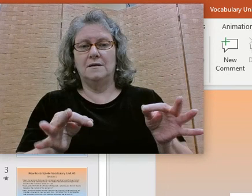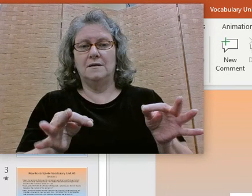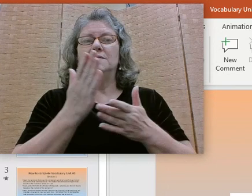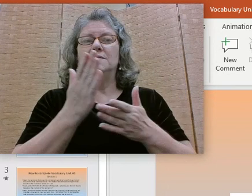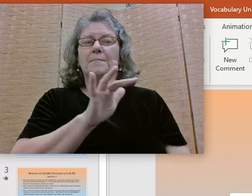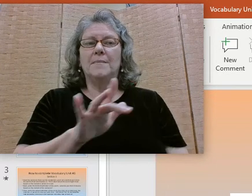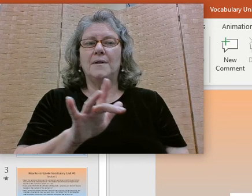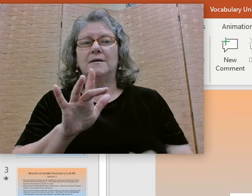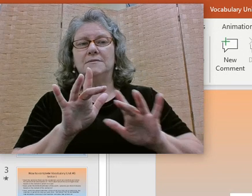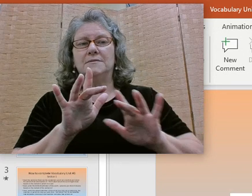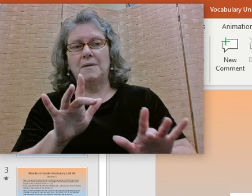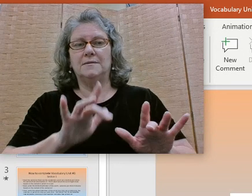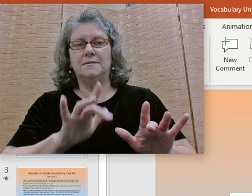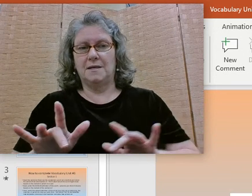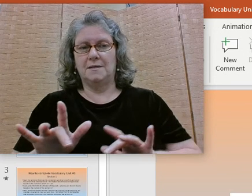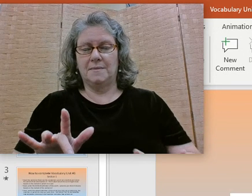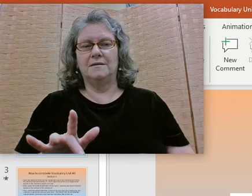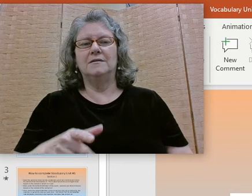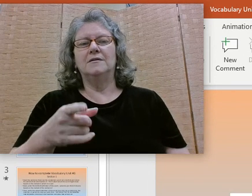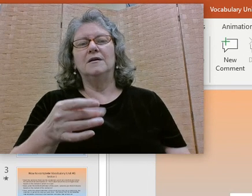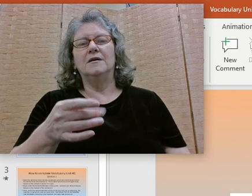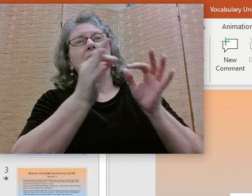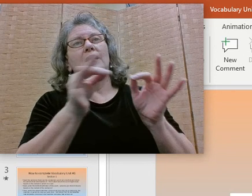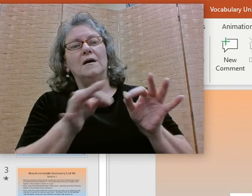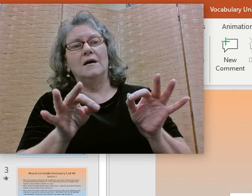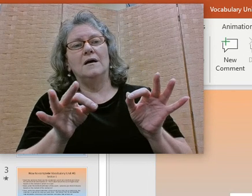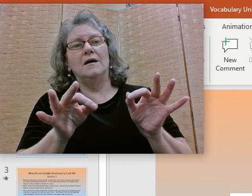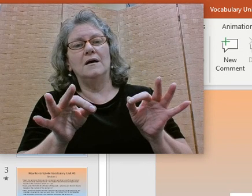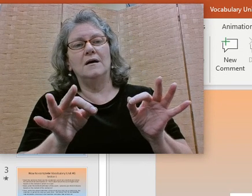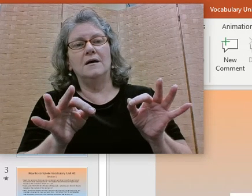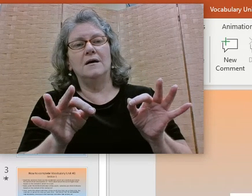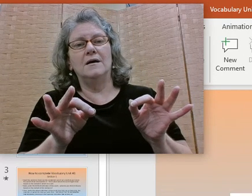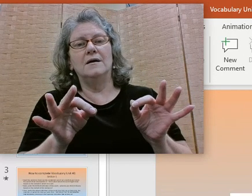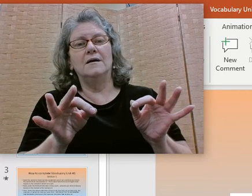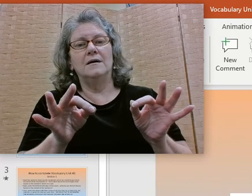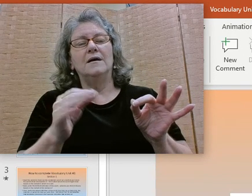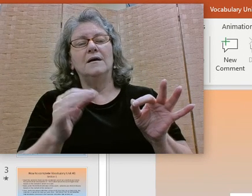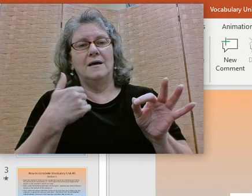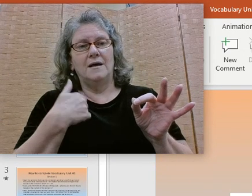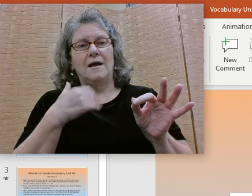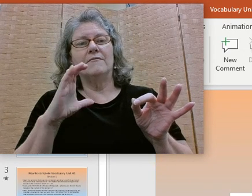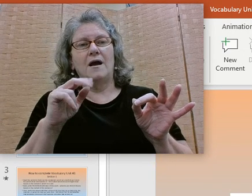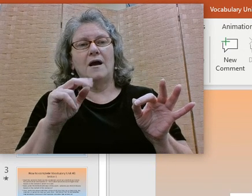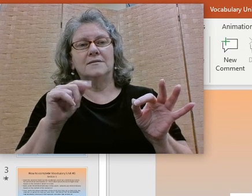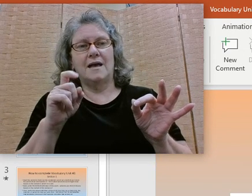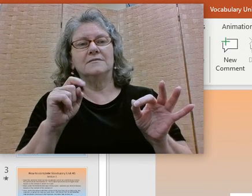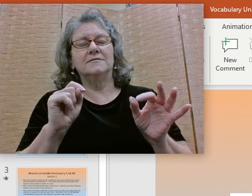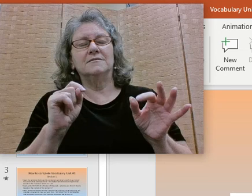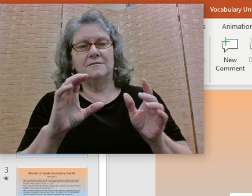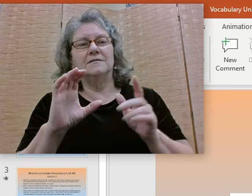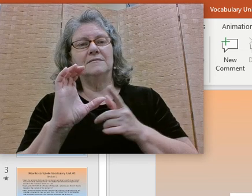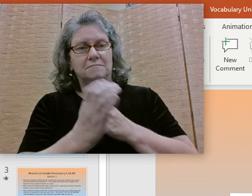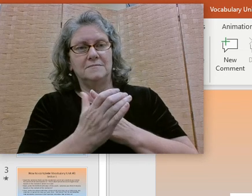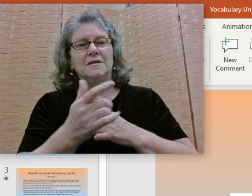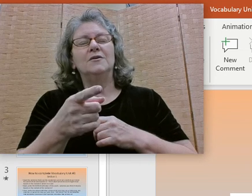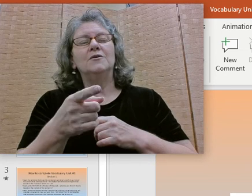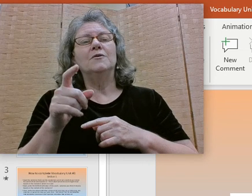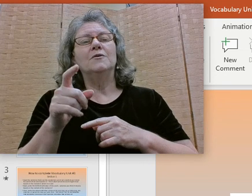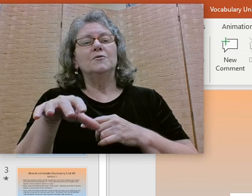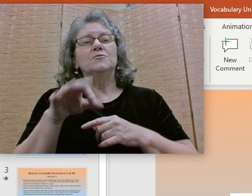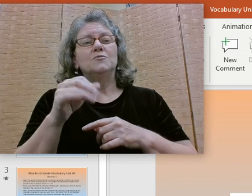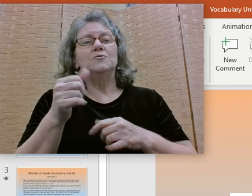several blanks. So you have a passage that is written. These sentences are written in context. Your job simply is to choose